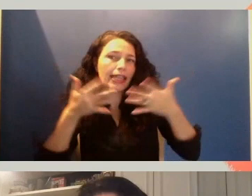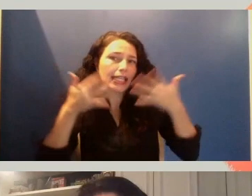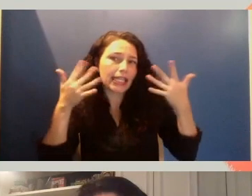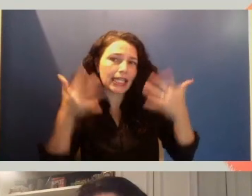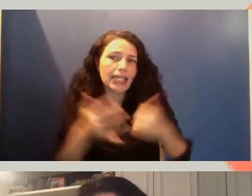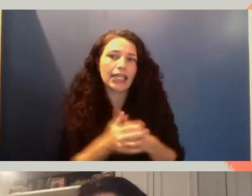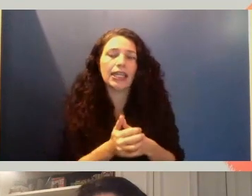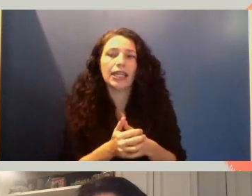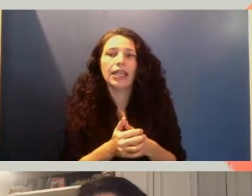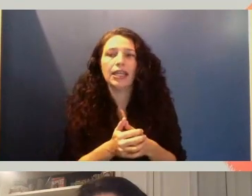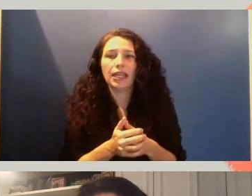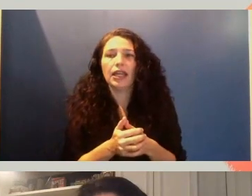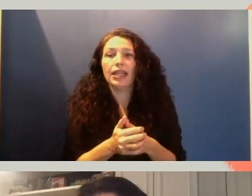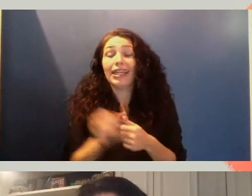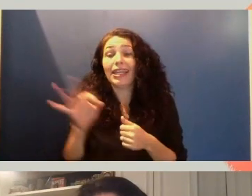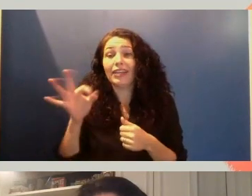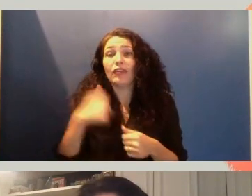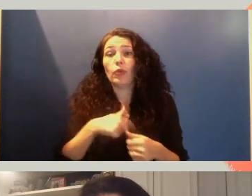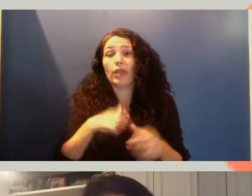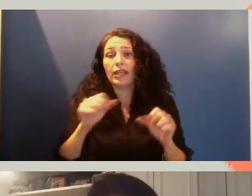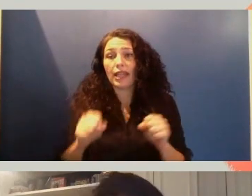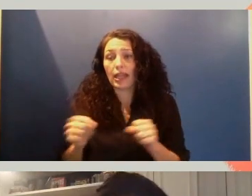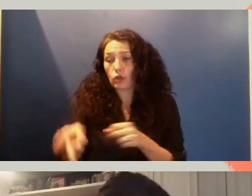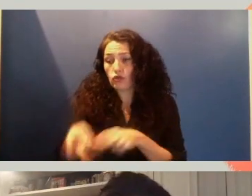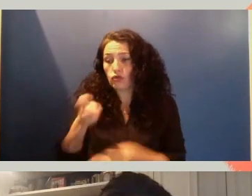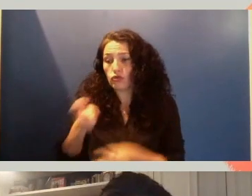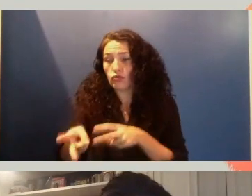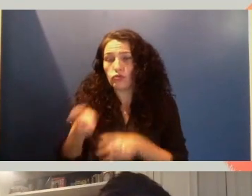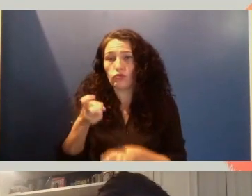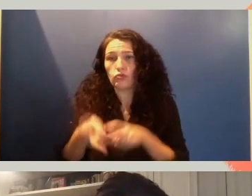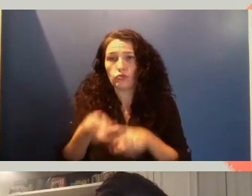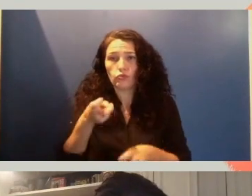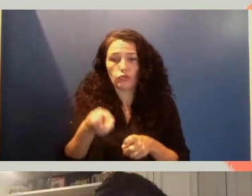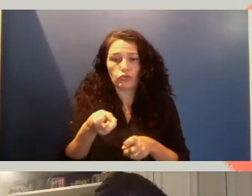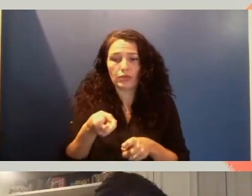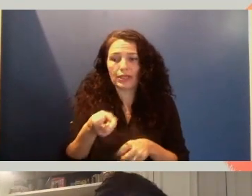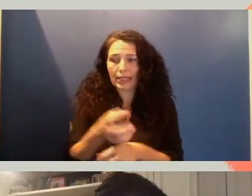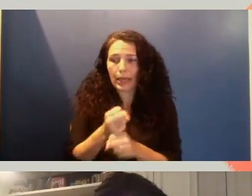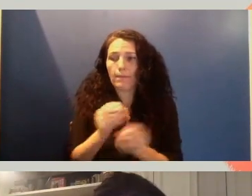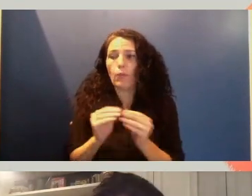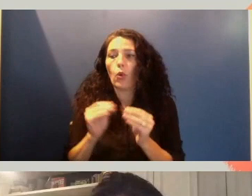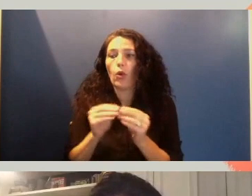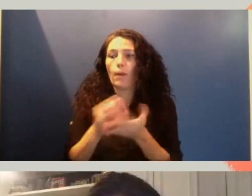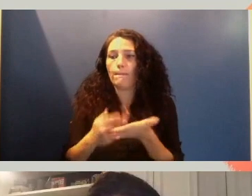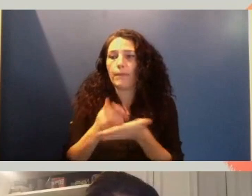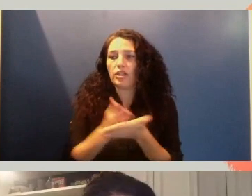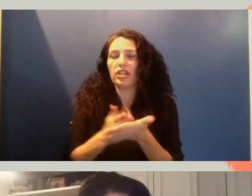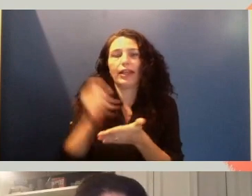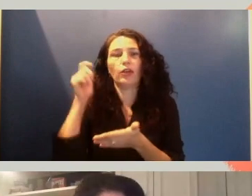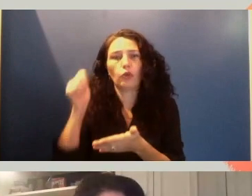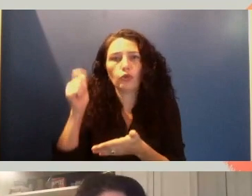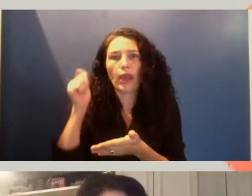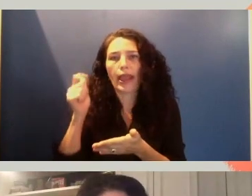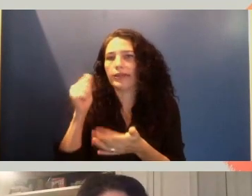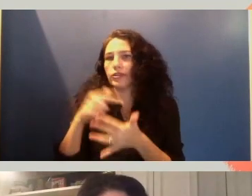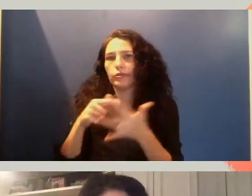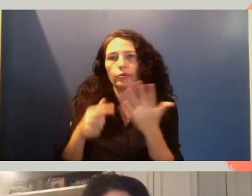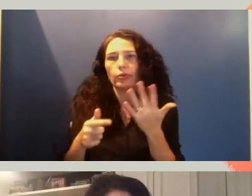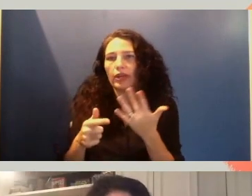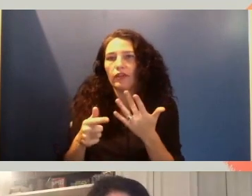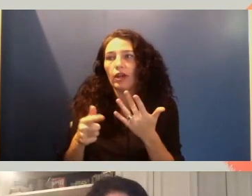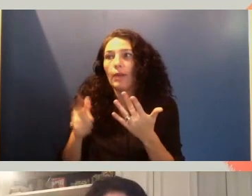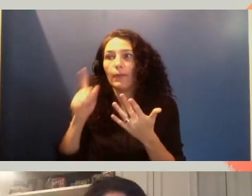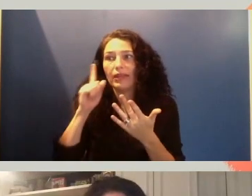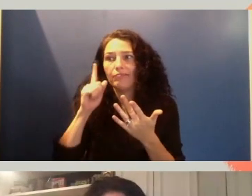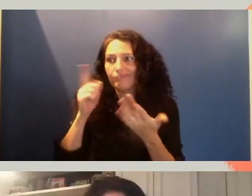in most cases, if we can resource more of our budgets with grants, and then we bump into this kind of